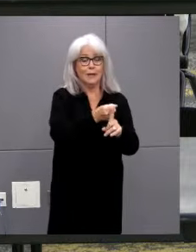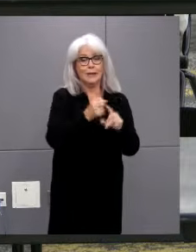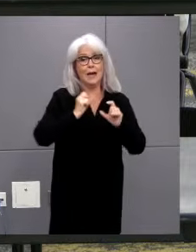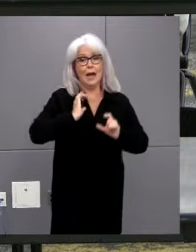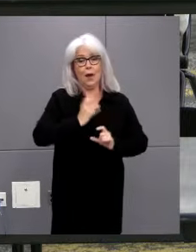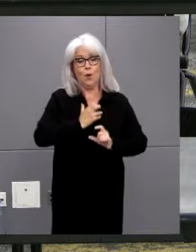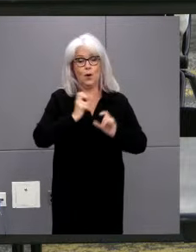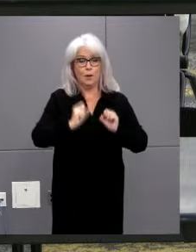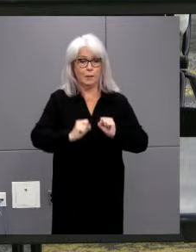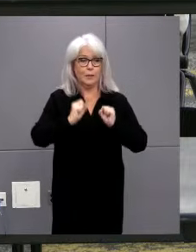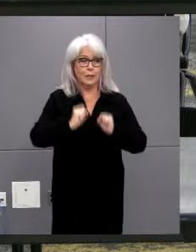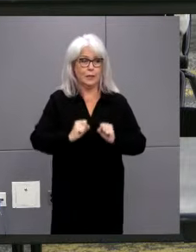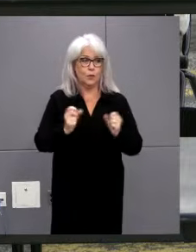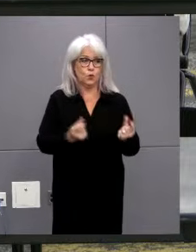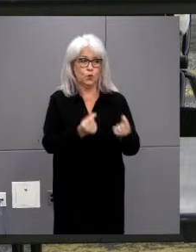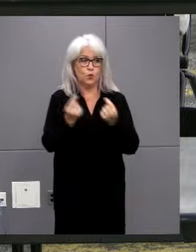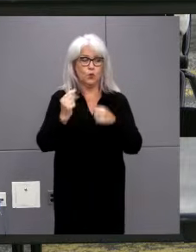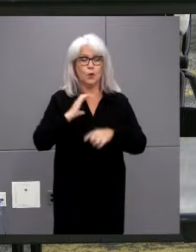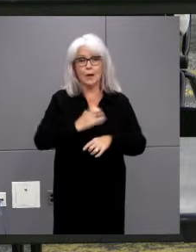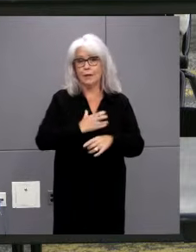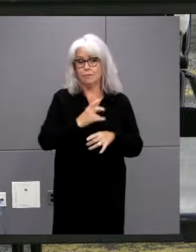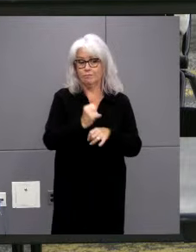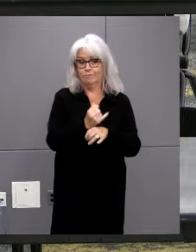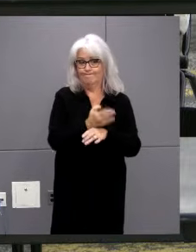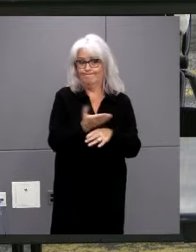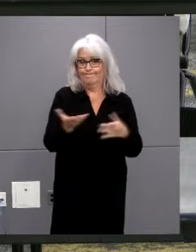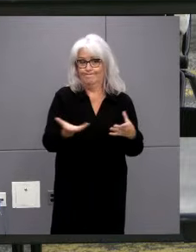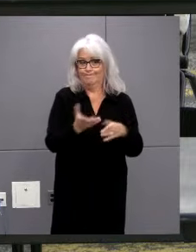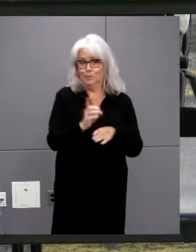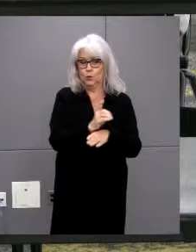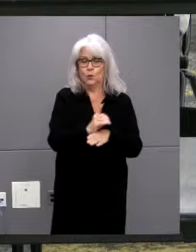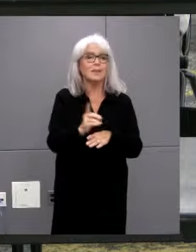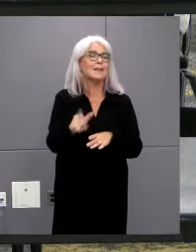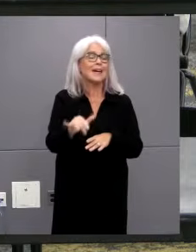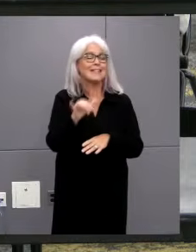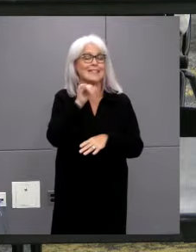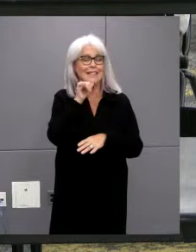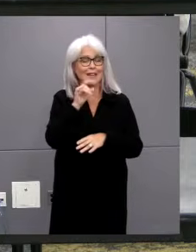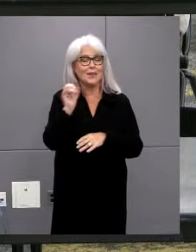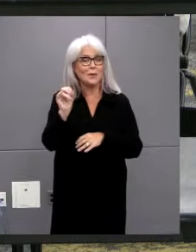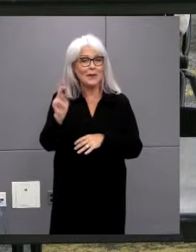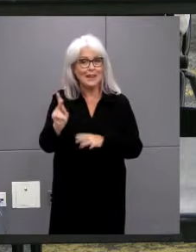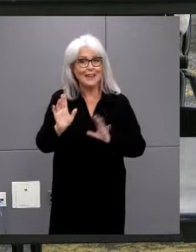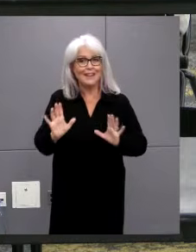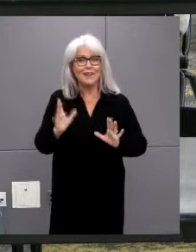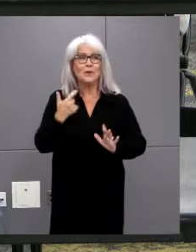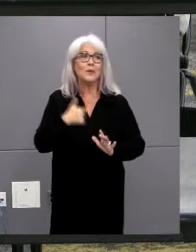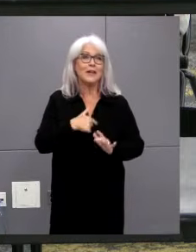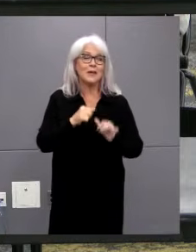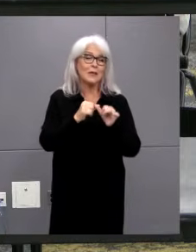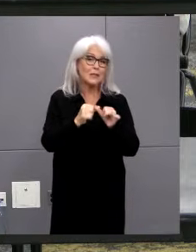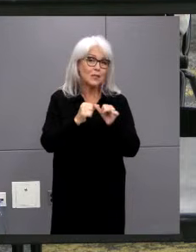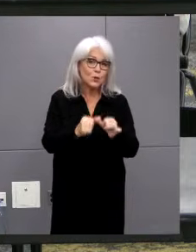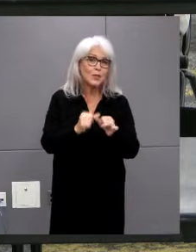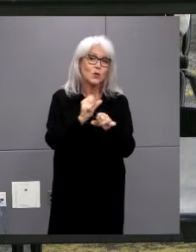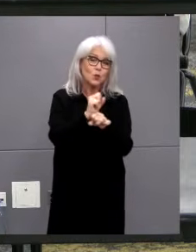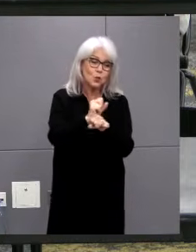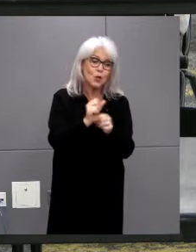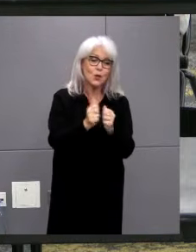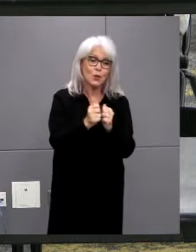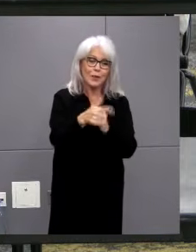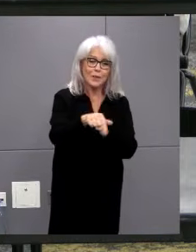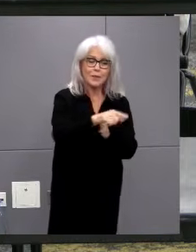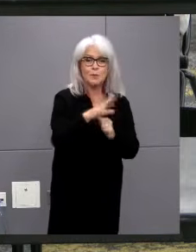our board duties. So that's not okay, and that's something that we continue to work on as a board,